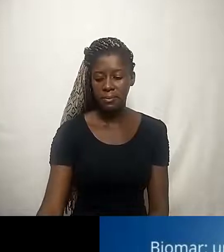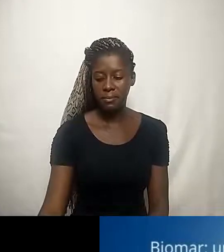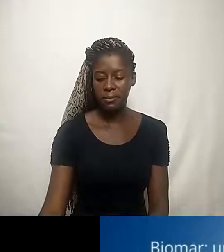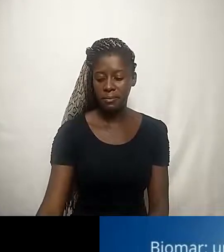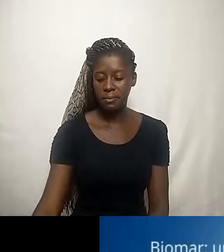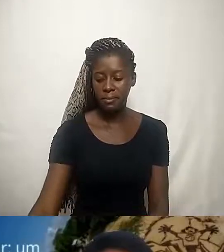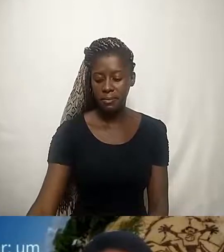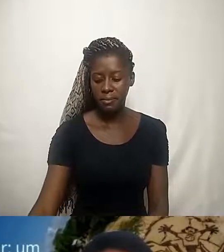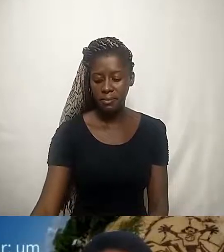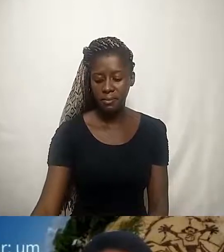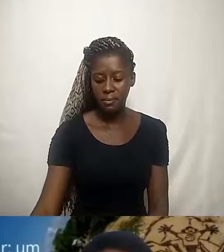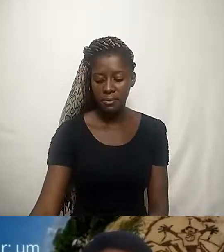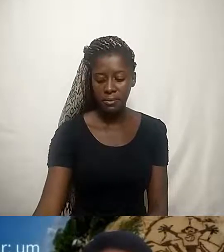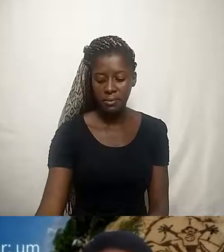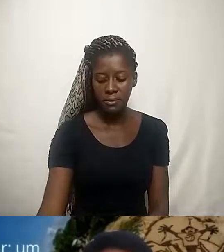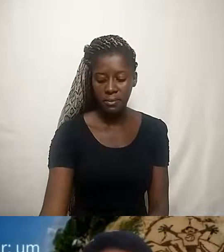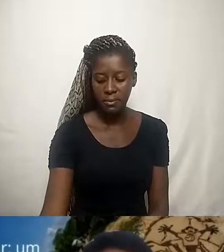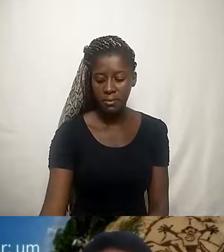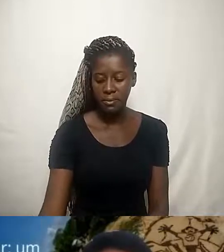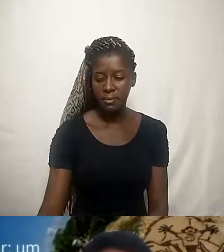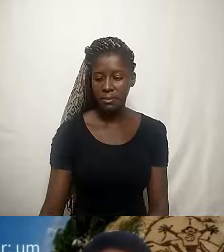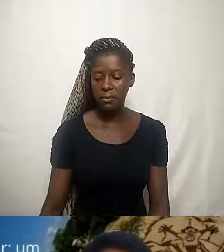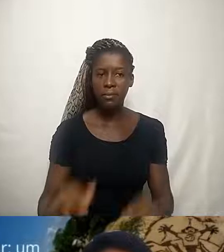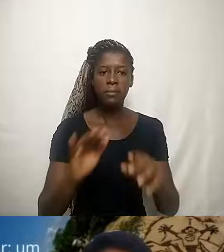Thank you very much, Gregorio and Jonas.